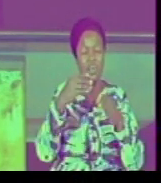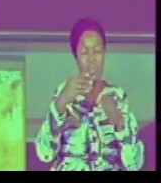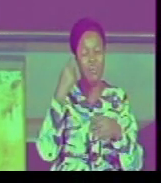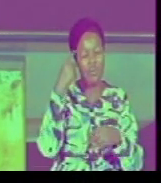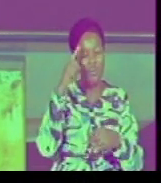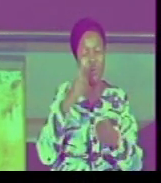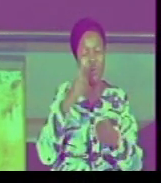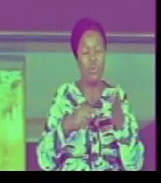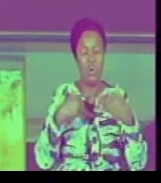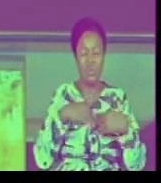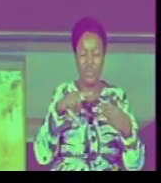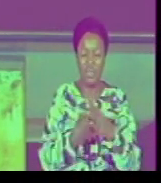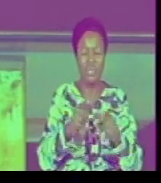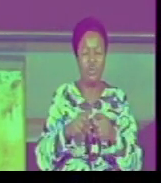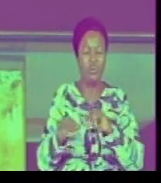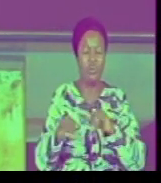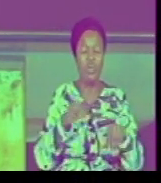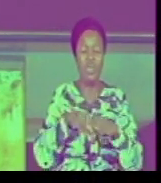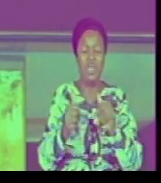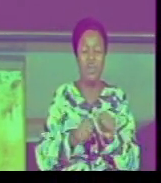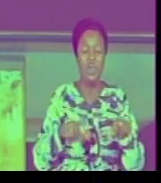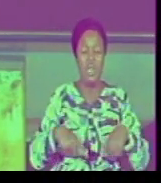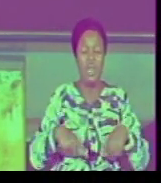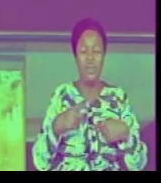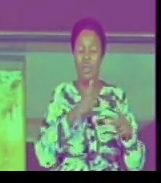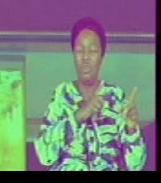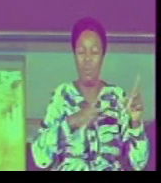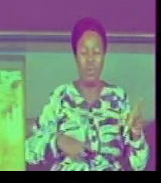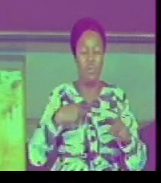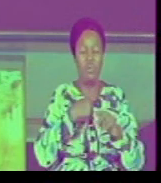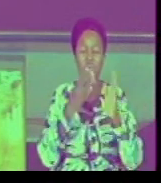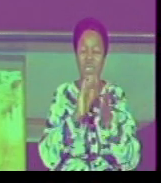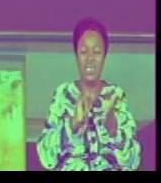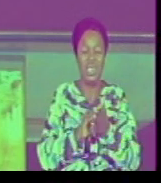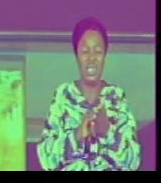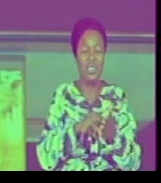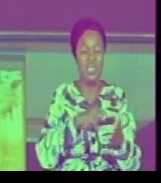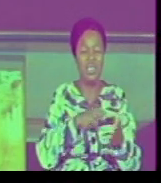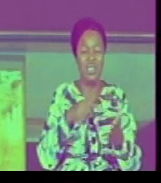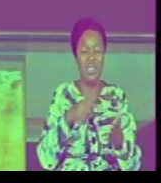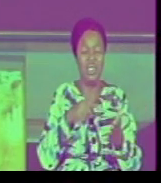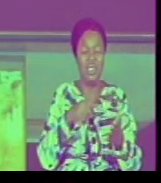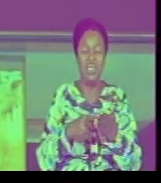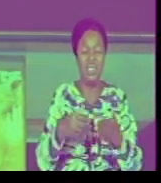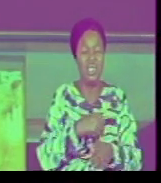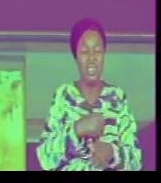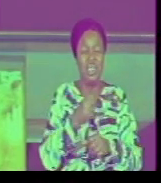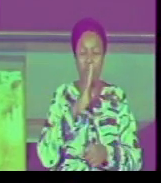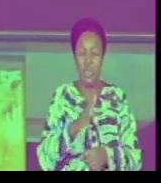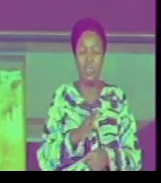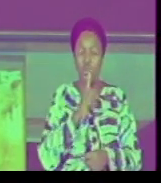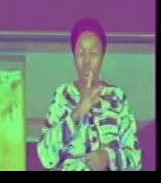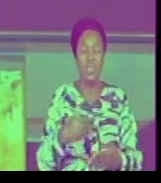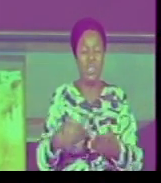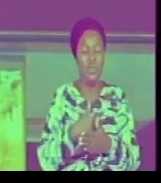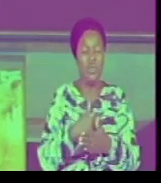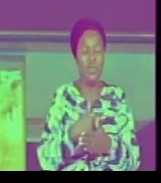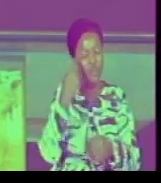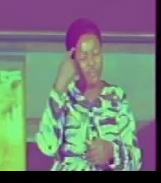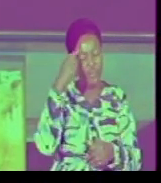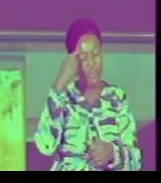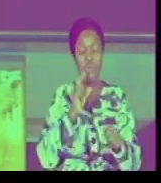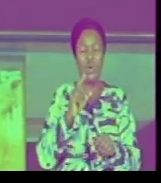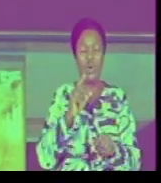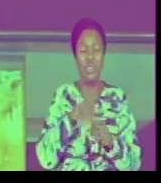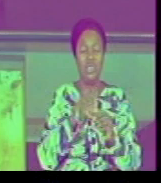life. Lord, we pray that this year will really be new for everyone in Jesus' name. Amen.